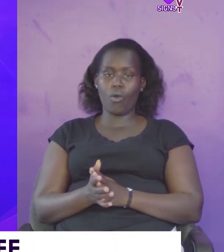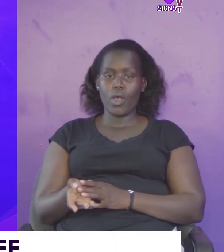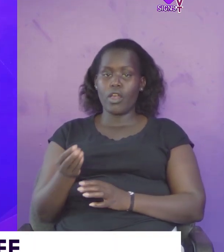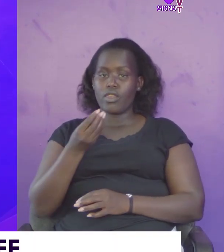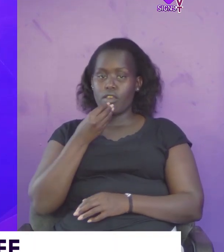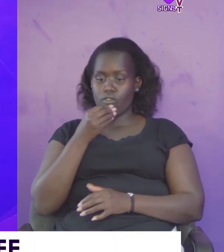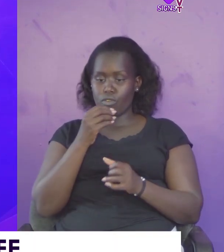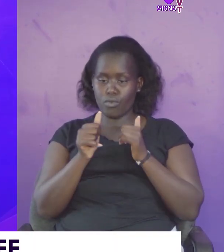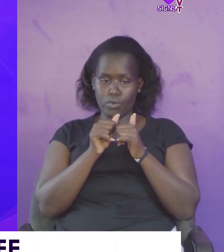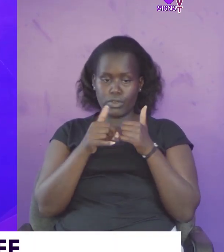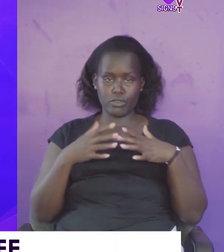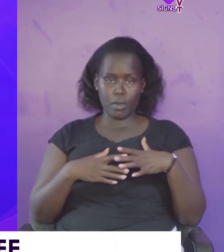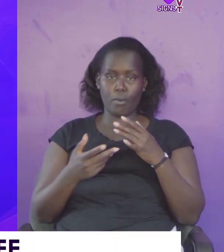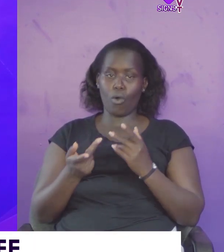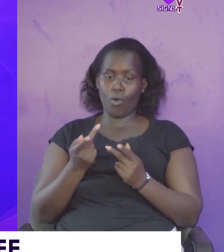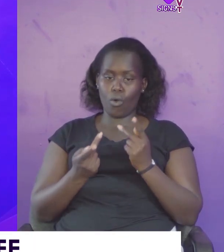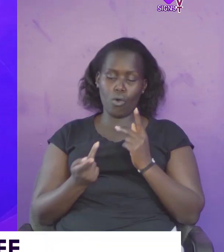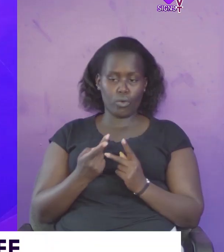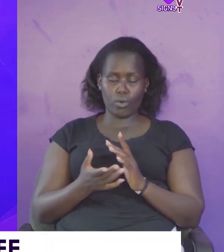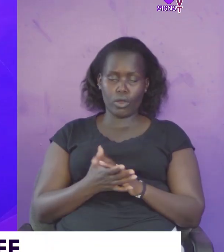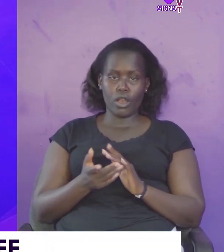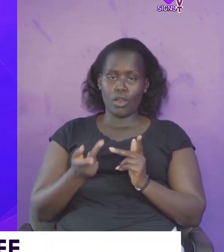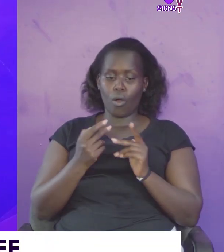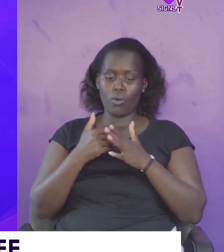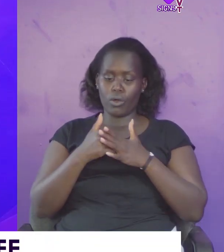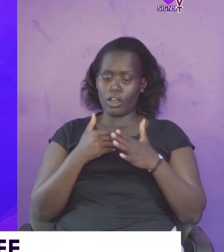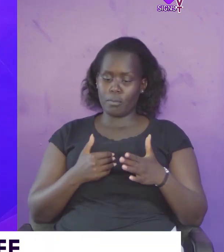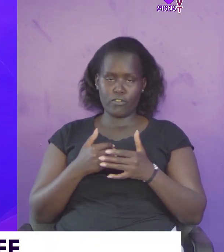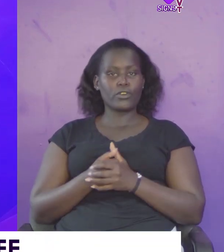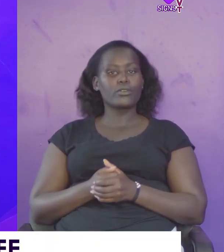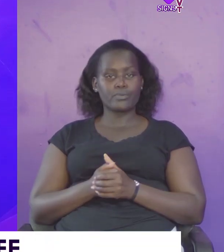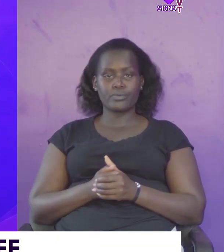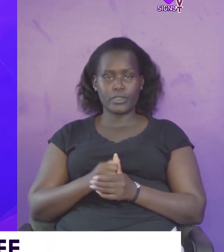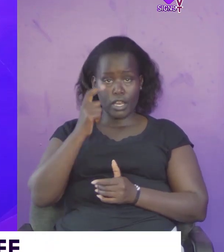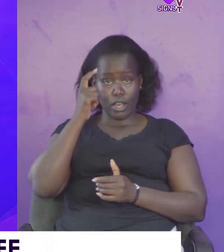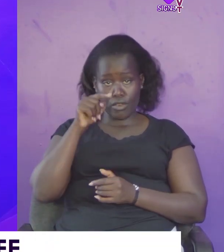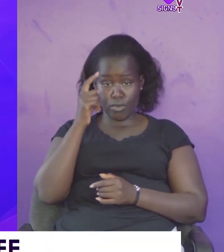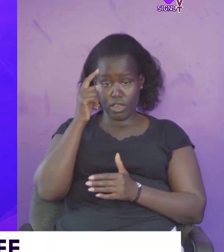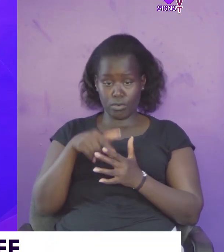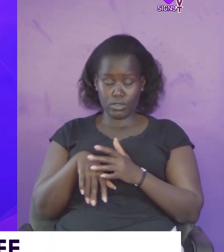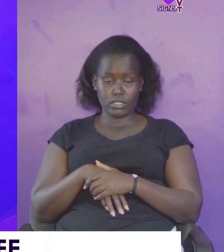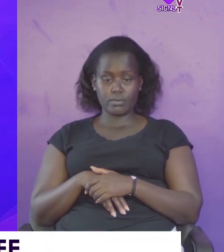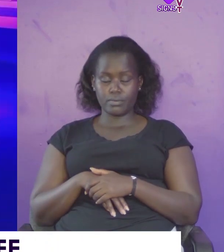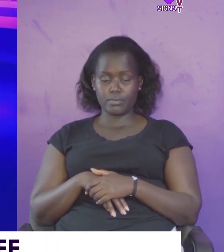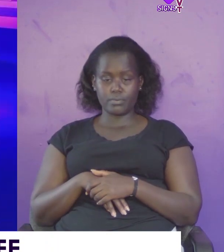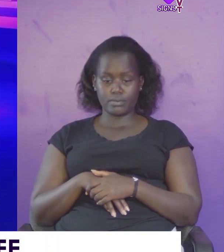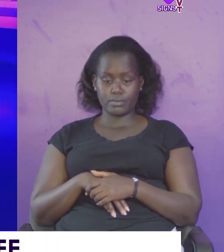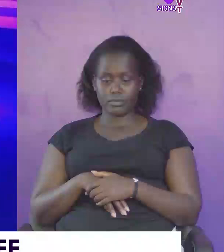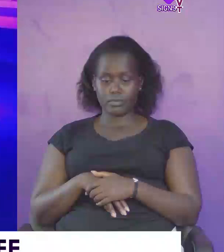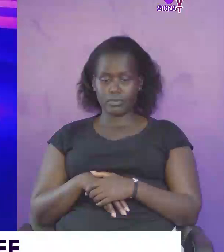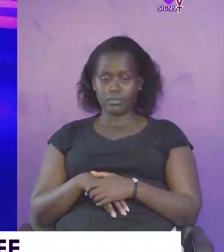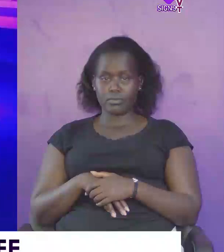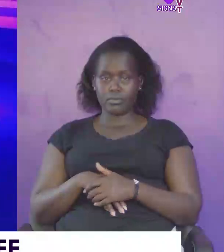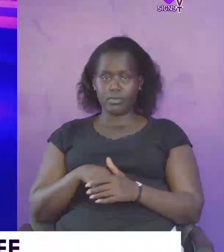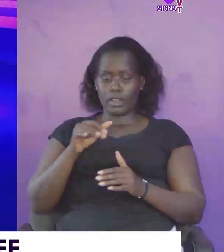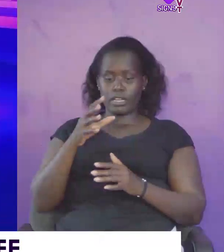during festivities. If you're able, cook a day before. Or what do you think? That one is an option, but I